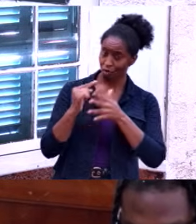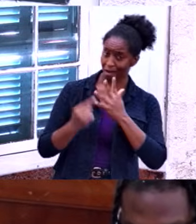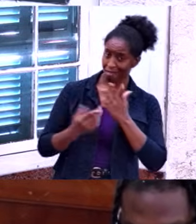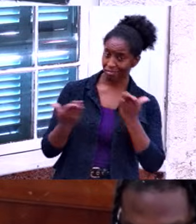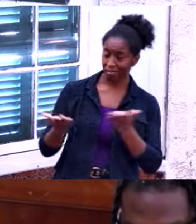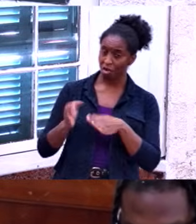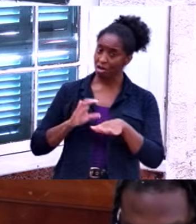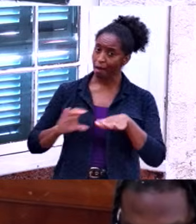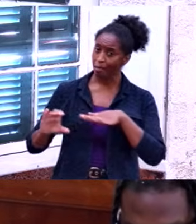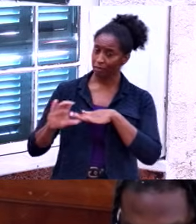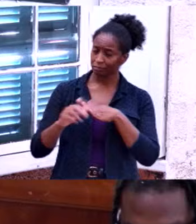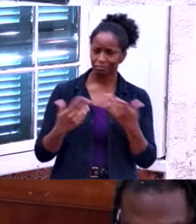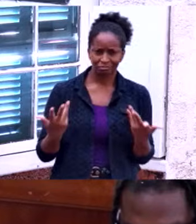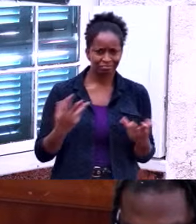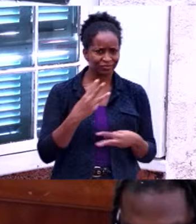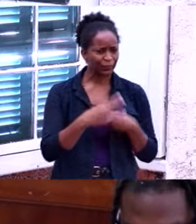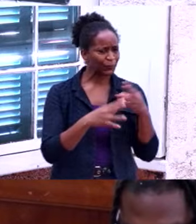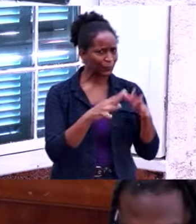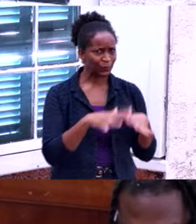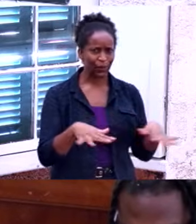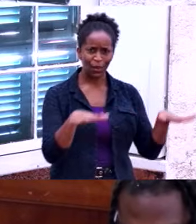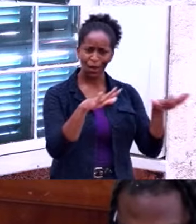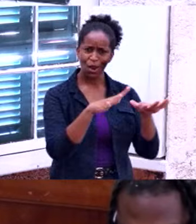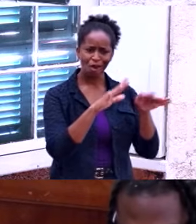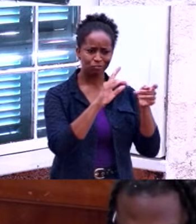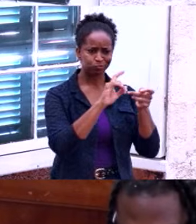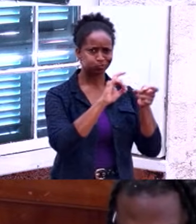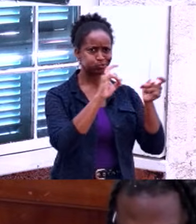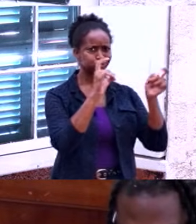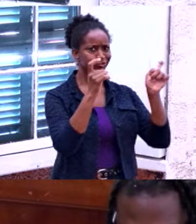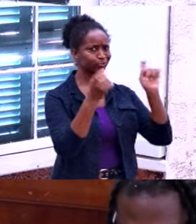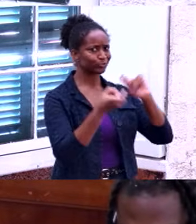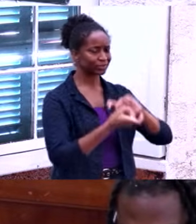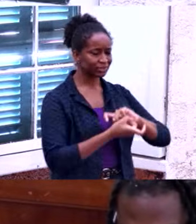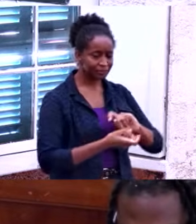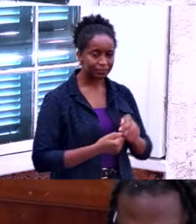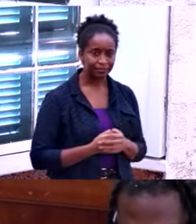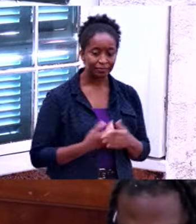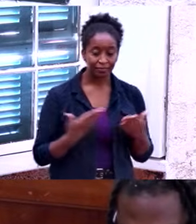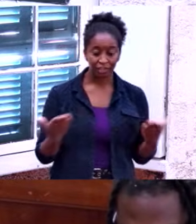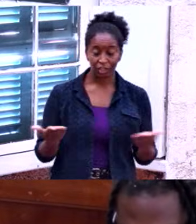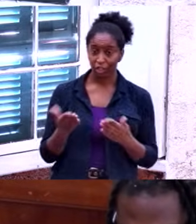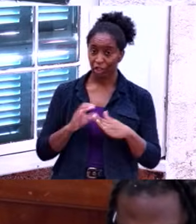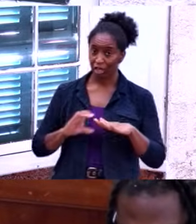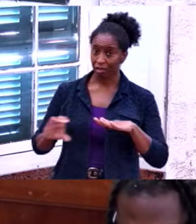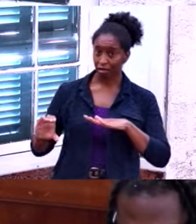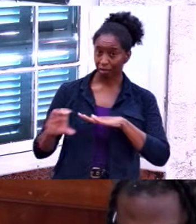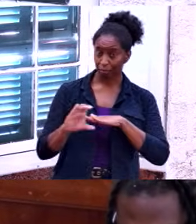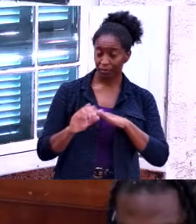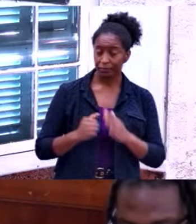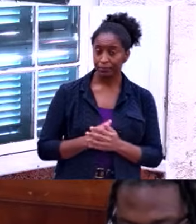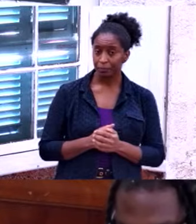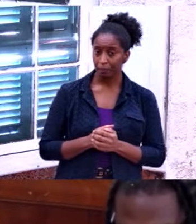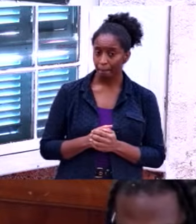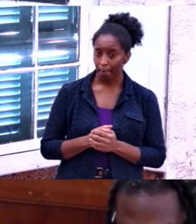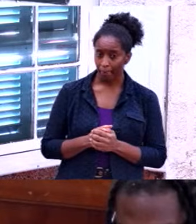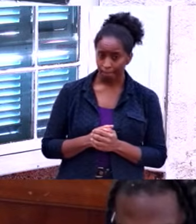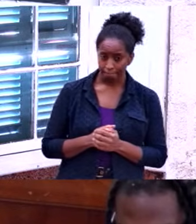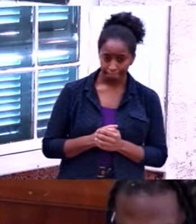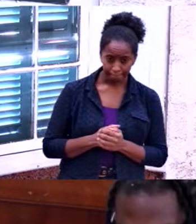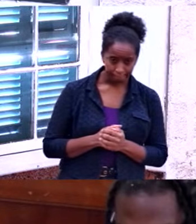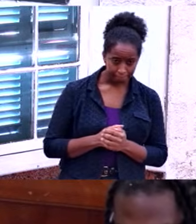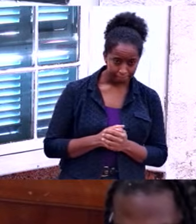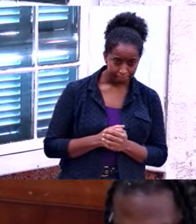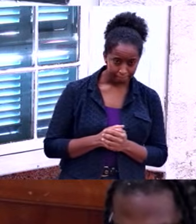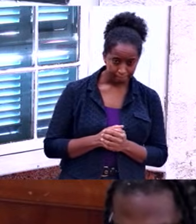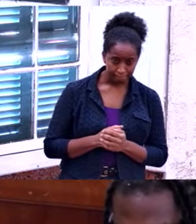changed. We have, within our region, the escalation of the buildup and the buildup of